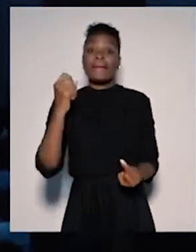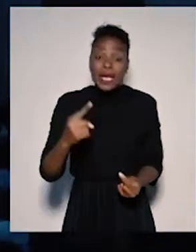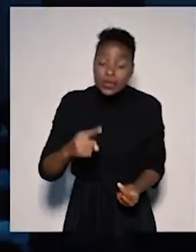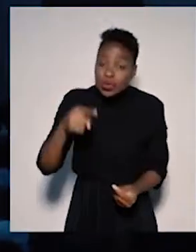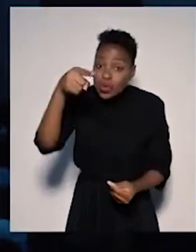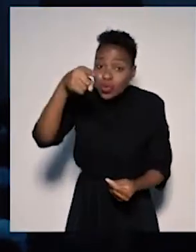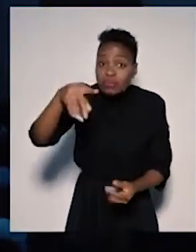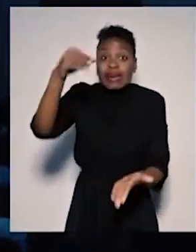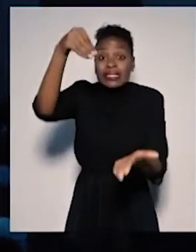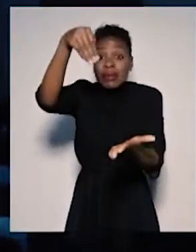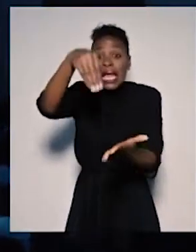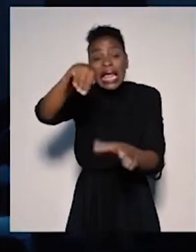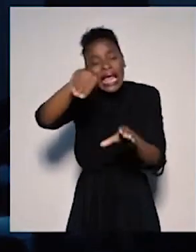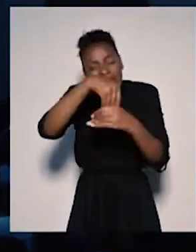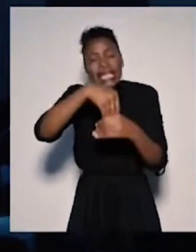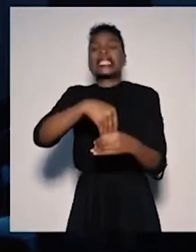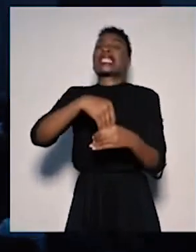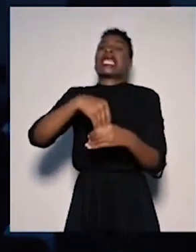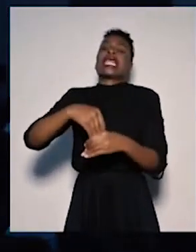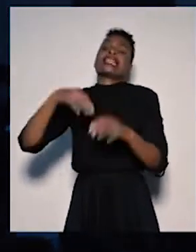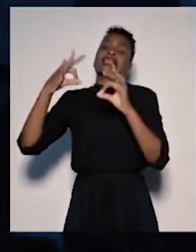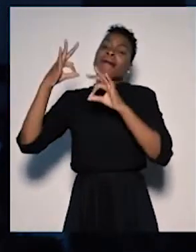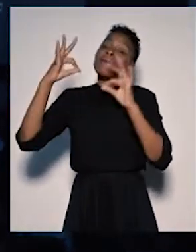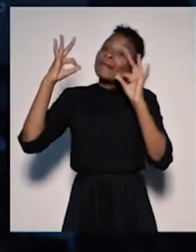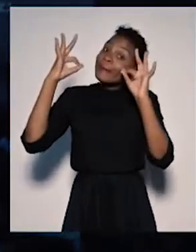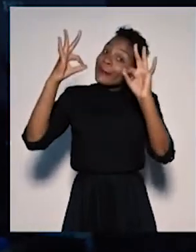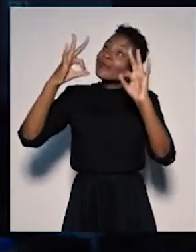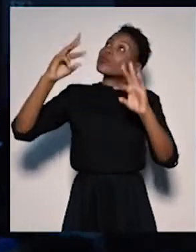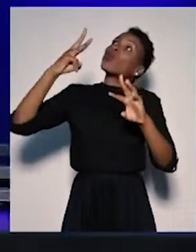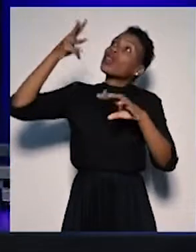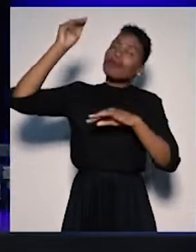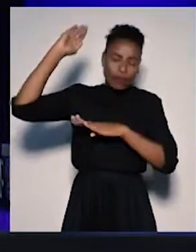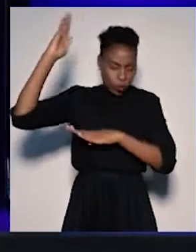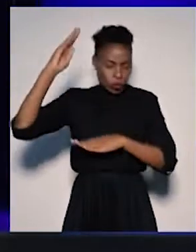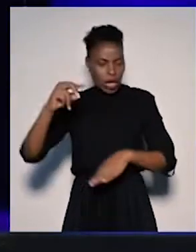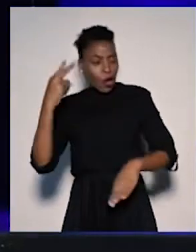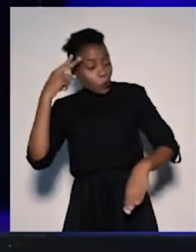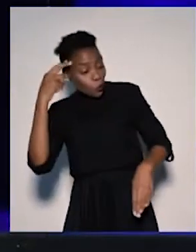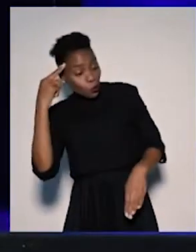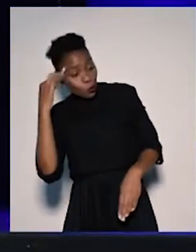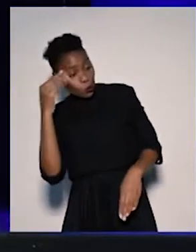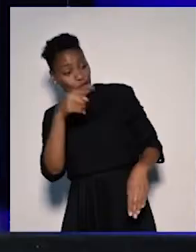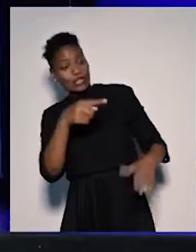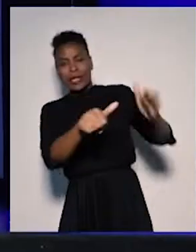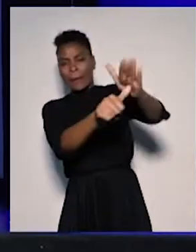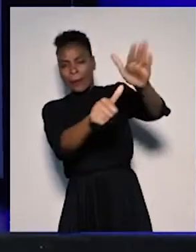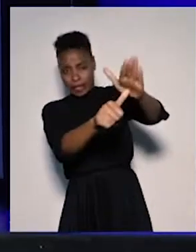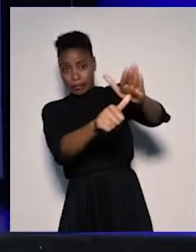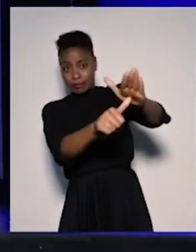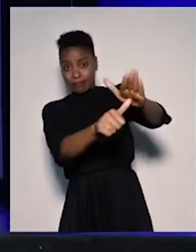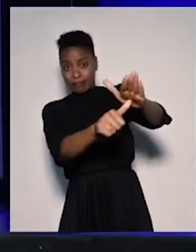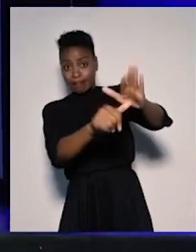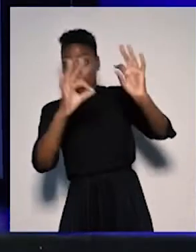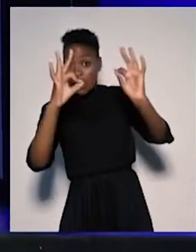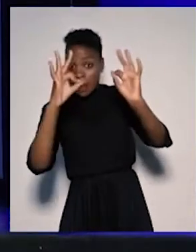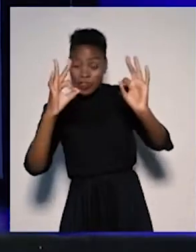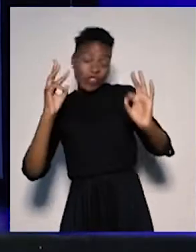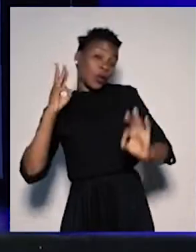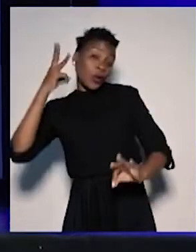God. Are you there, Bazalana, right? Are you there? Now, know this. This is important. The perfect will of God,